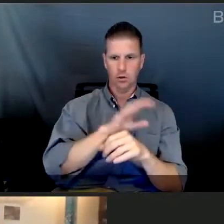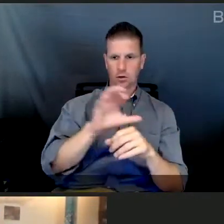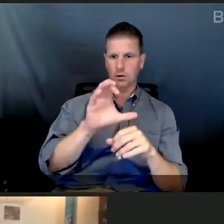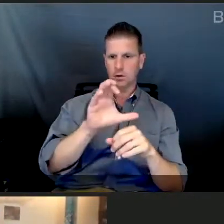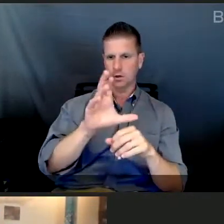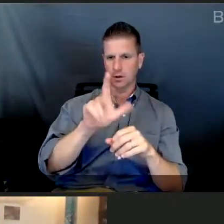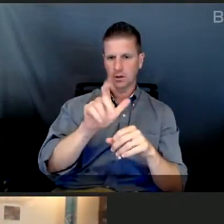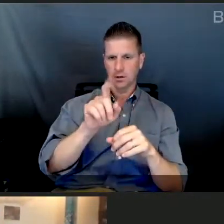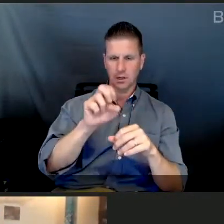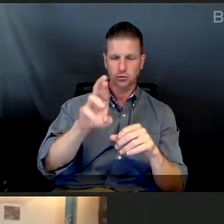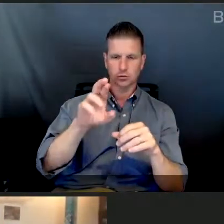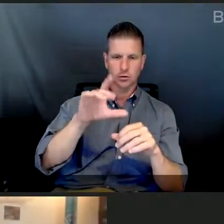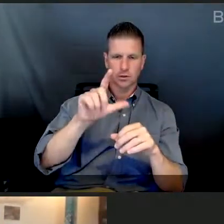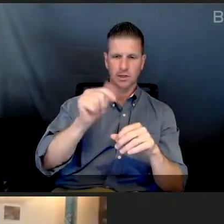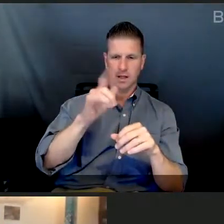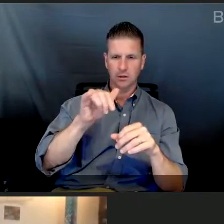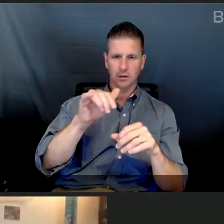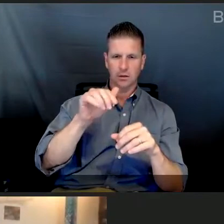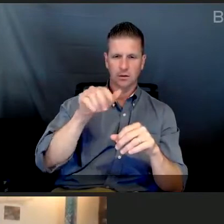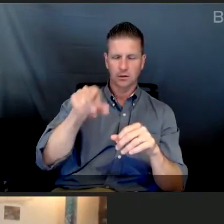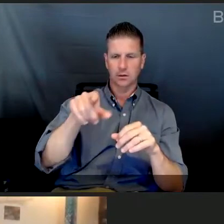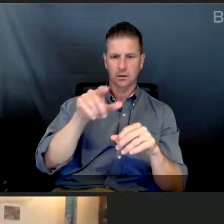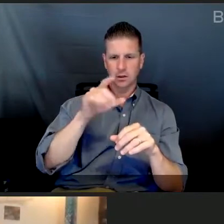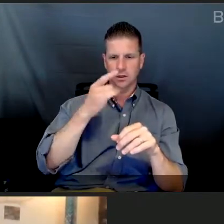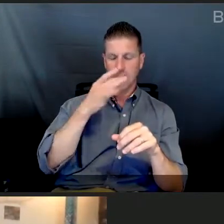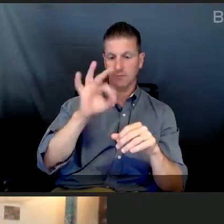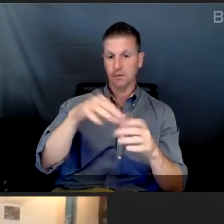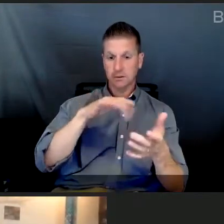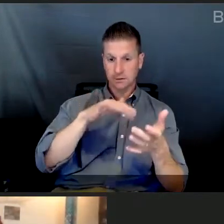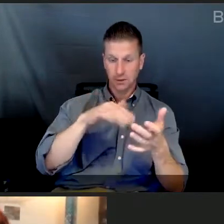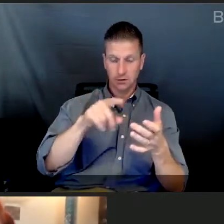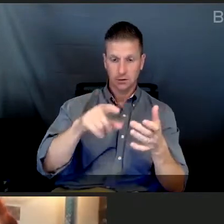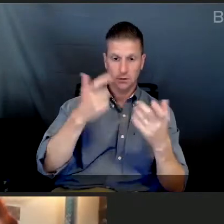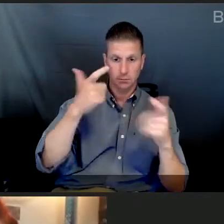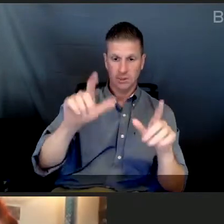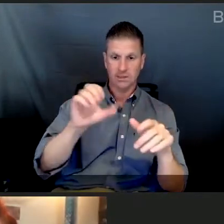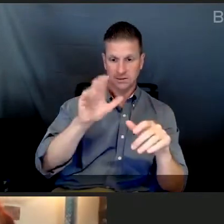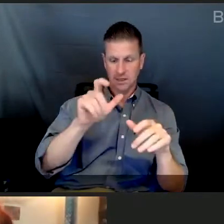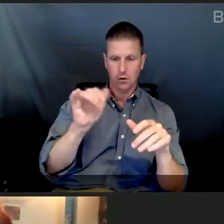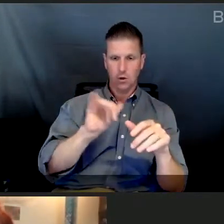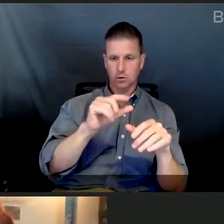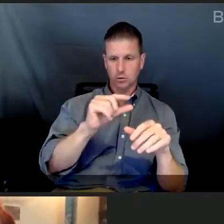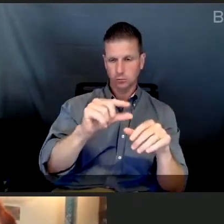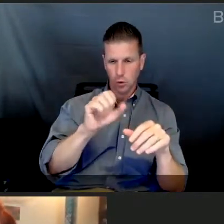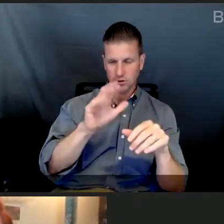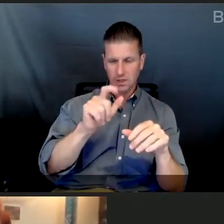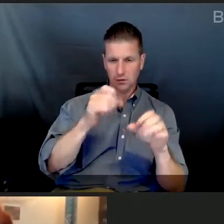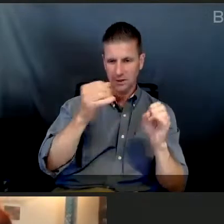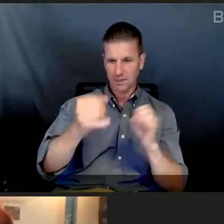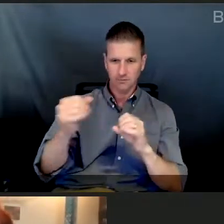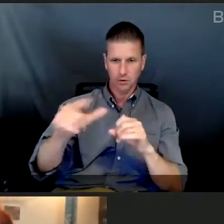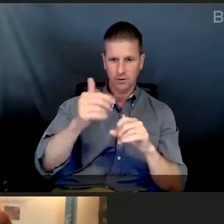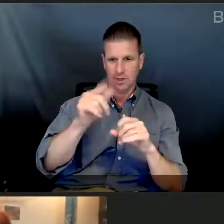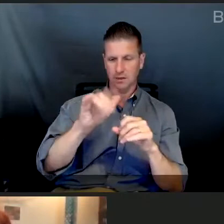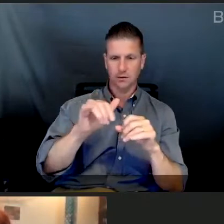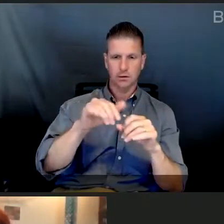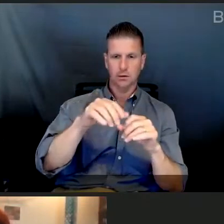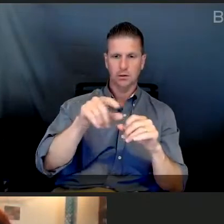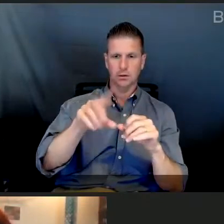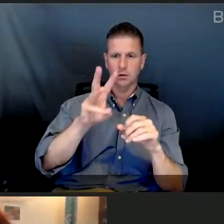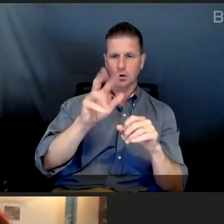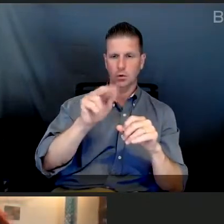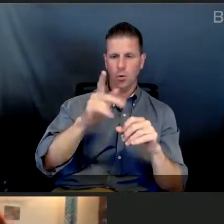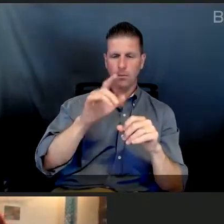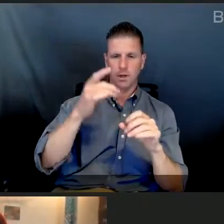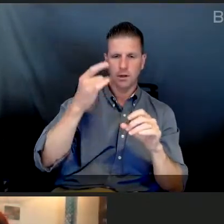galaxies creating this warping of light. And if you study this in big scale and then also in small scale of individual galaxies warping light, you can